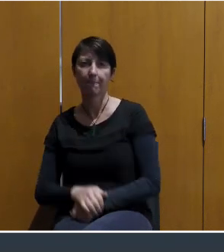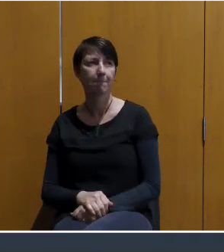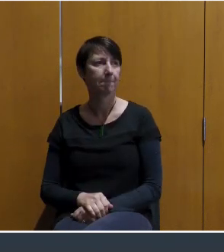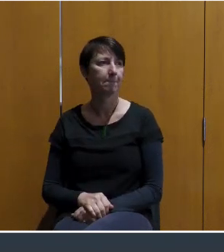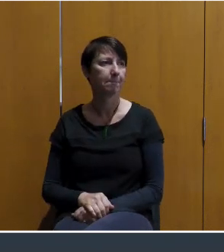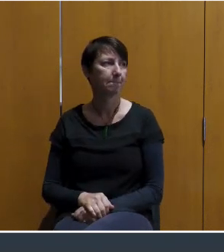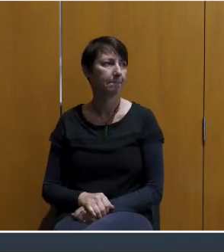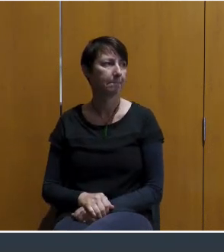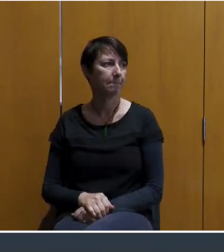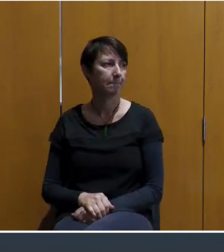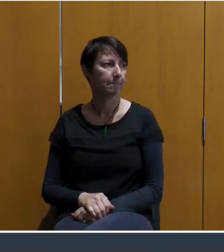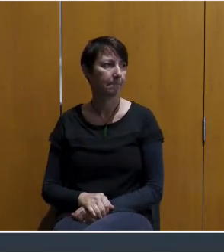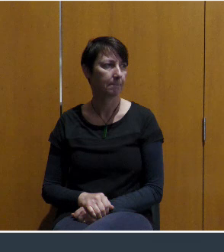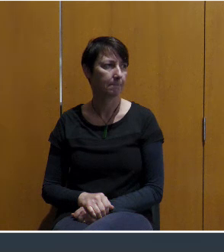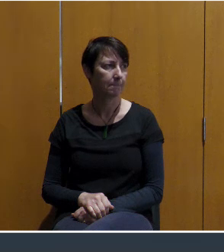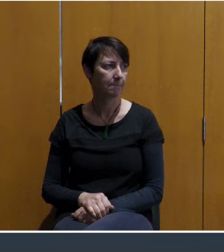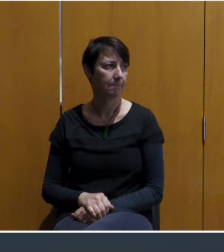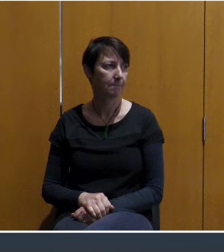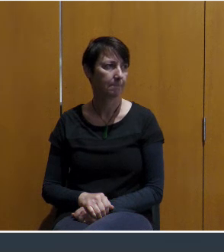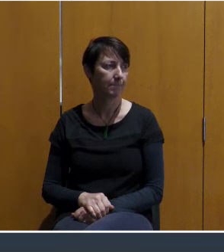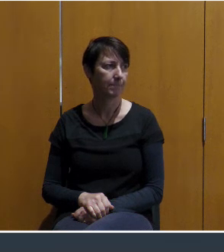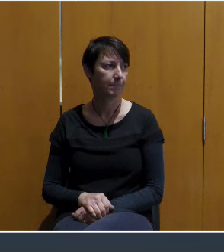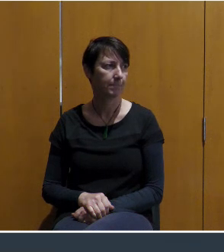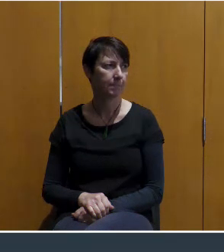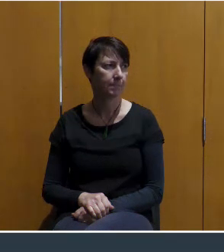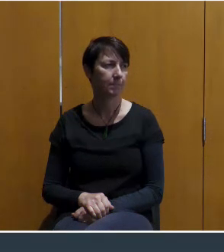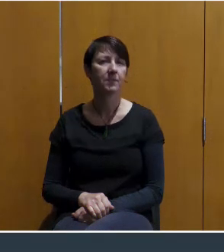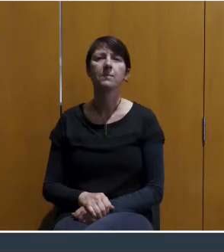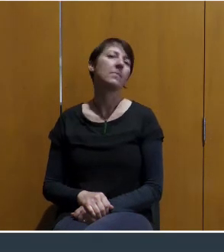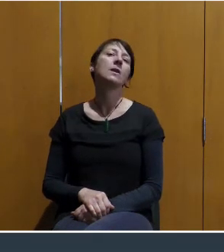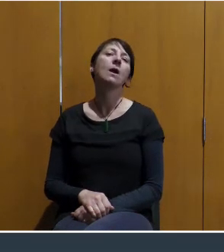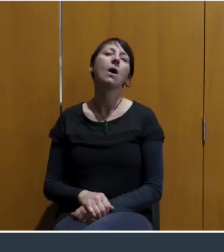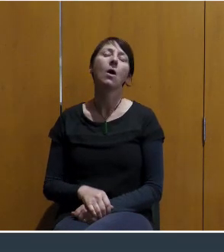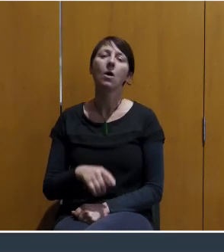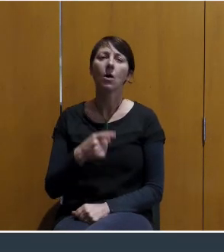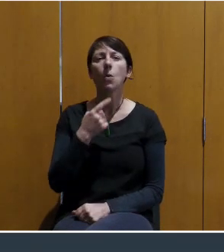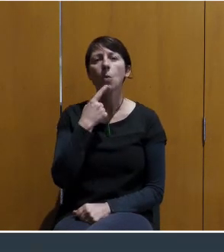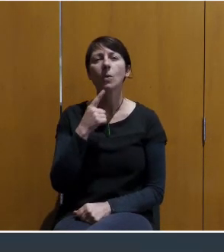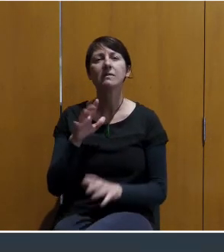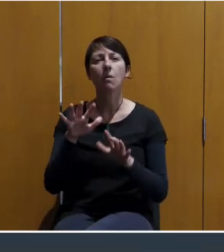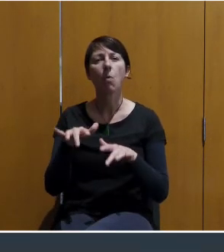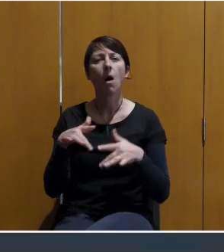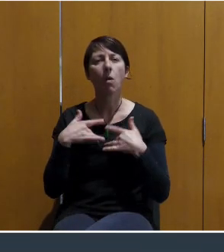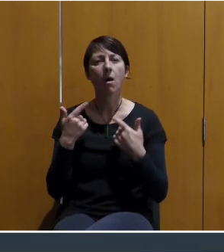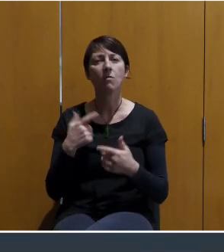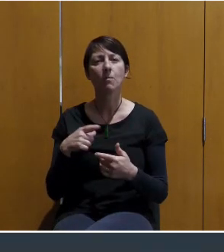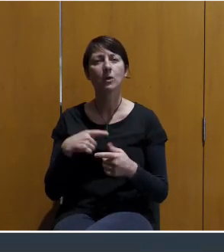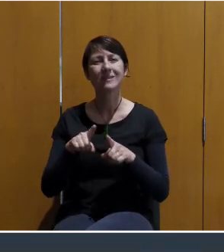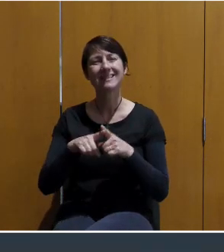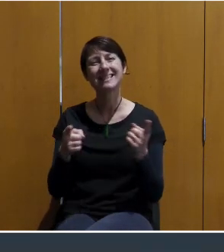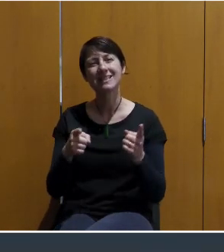I suggested wildlife because that incorporate the different bird breeds that nest in the area. So you can